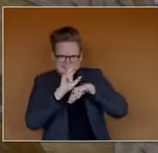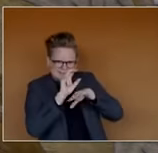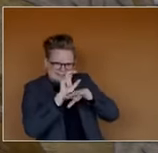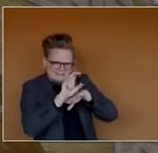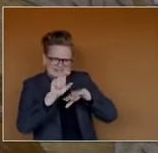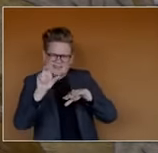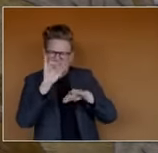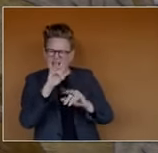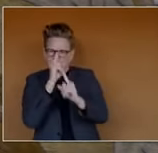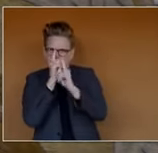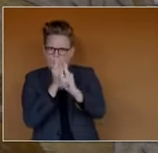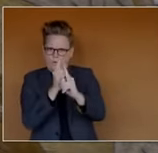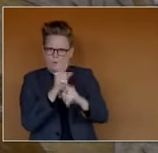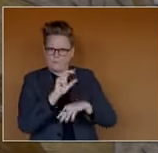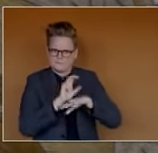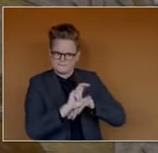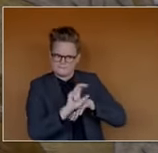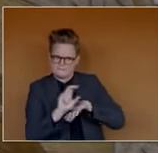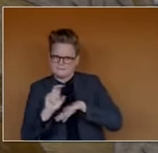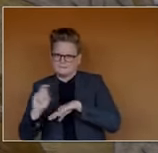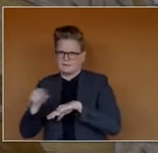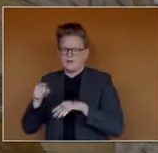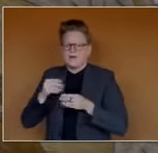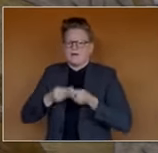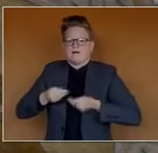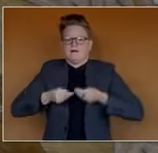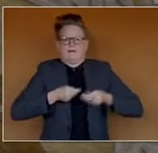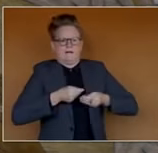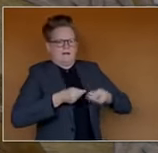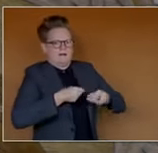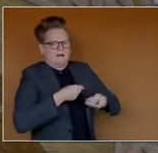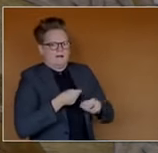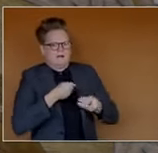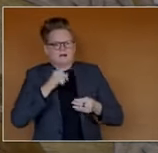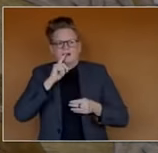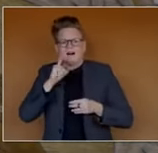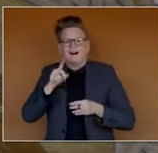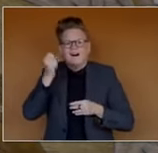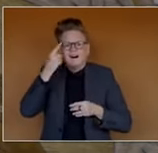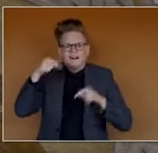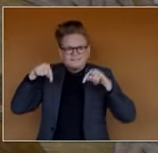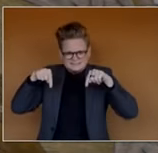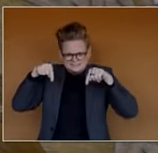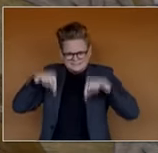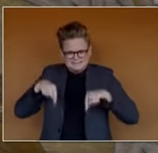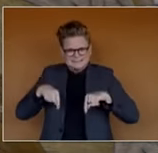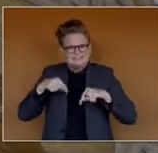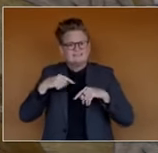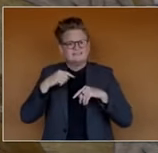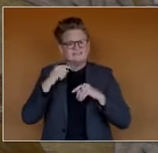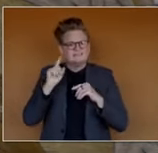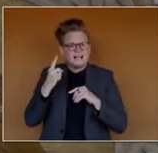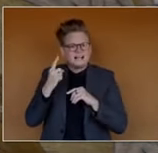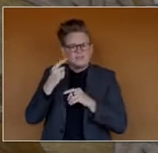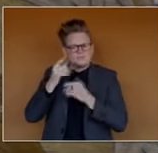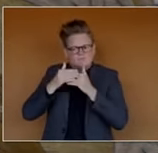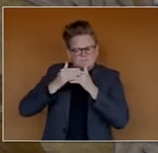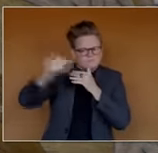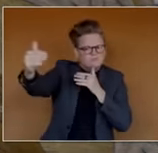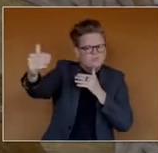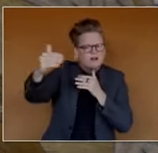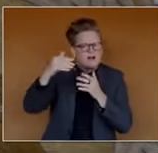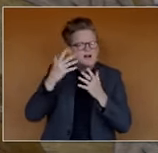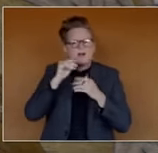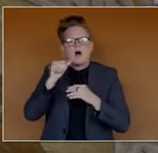build the California, not of next year, but really of the next 100 years. And so much of the foundation, as someone who was born and raised